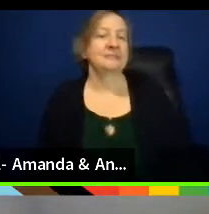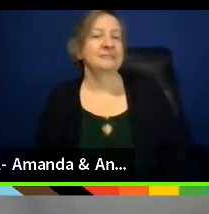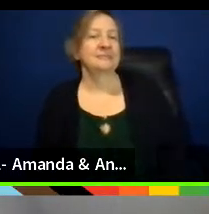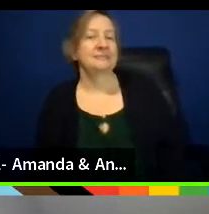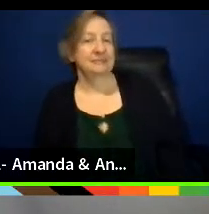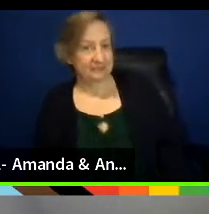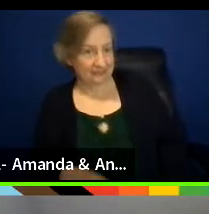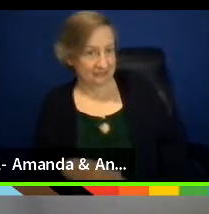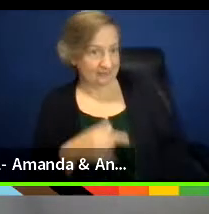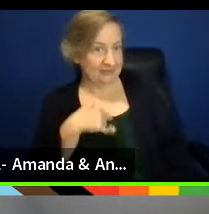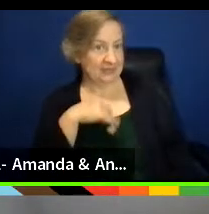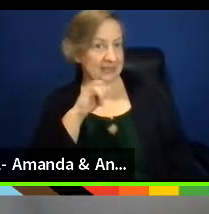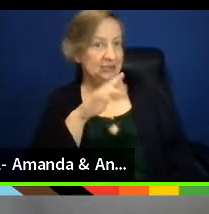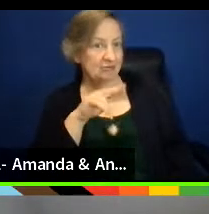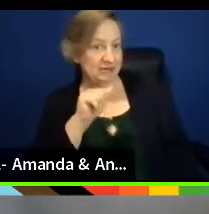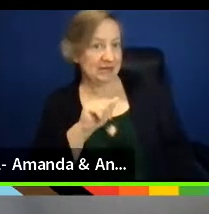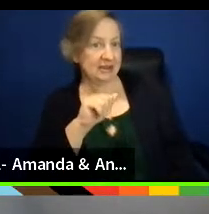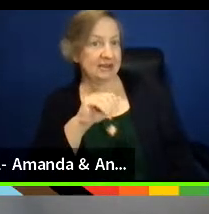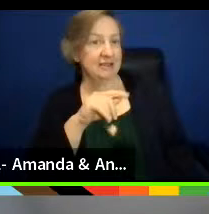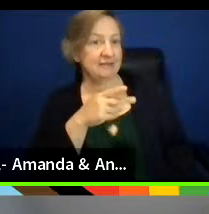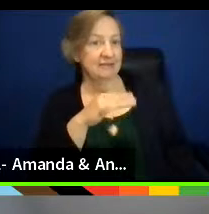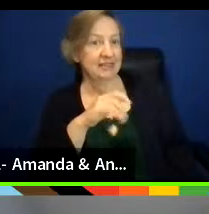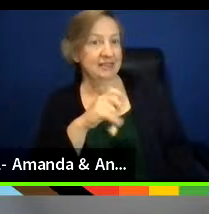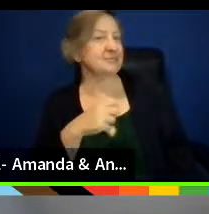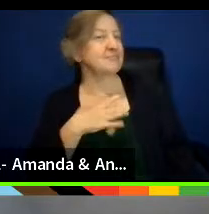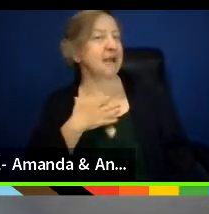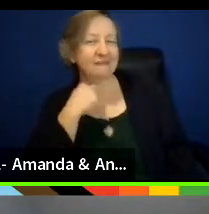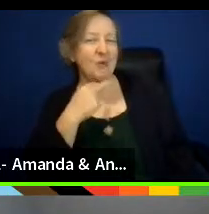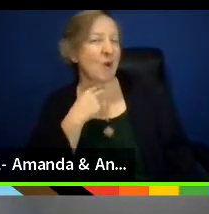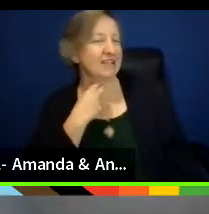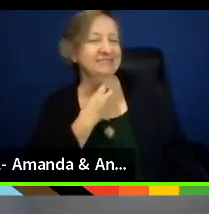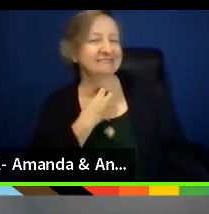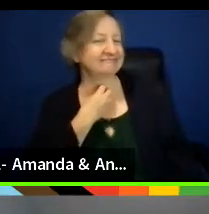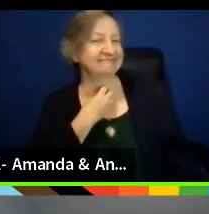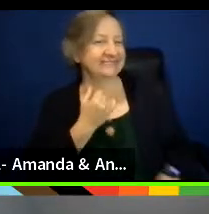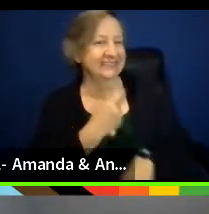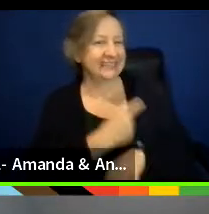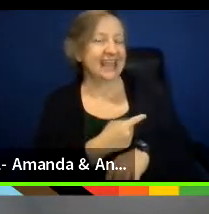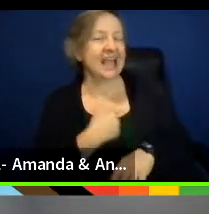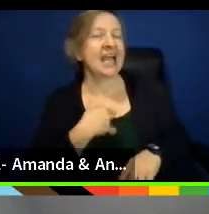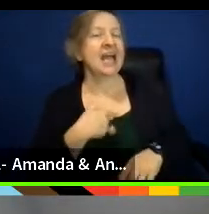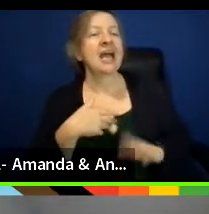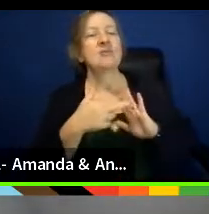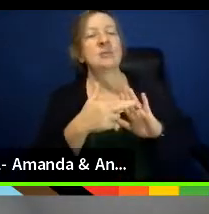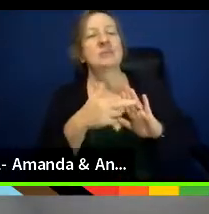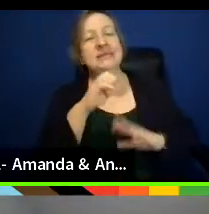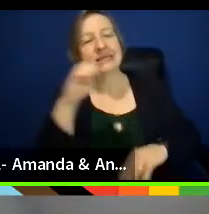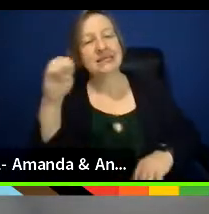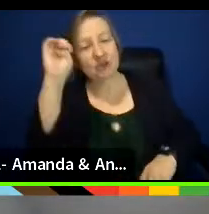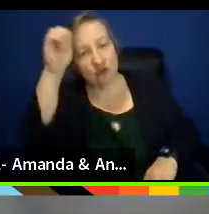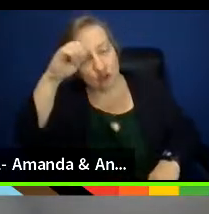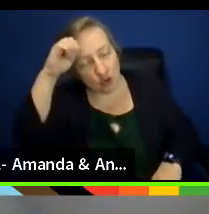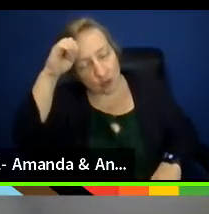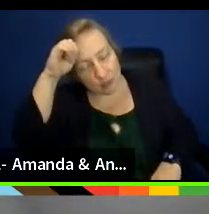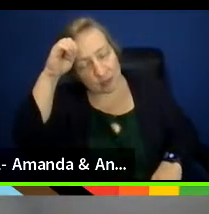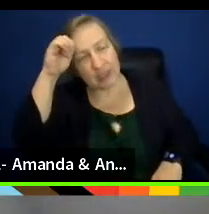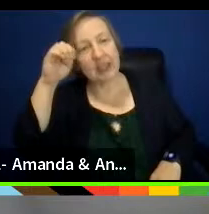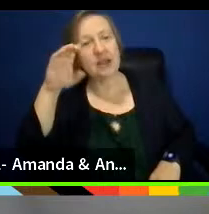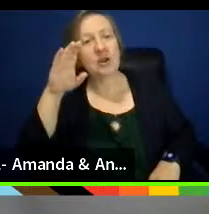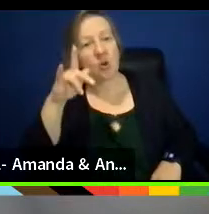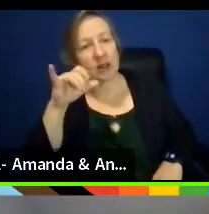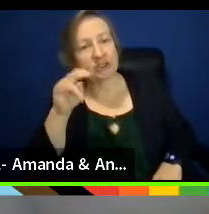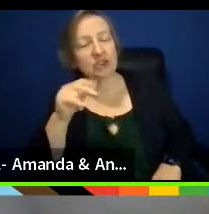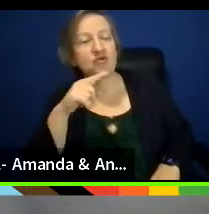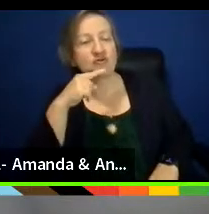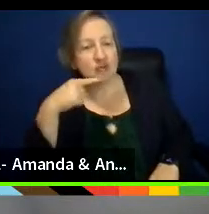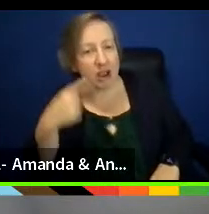Okay, I'm Irina Phillips without voice today. I represent East European Coalition, Russian and Ukrainian